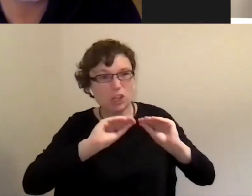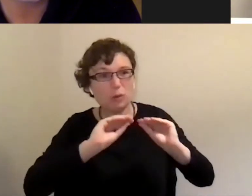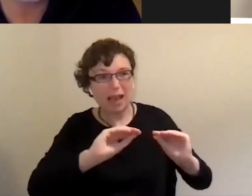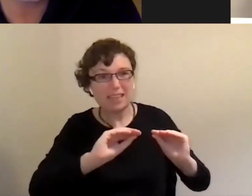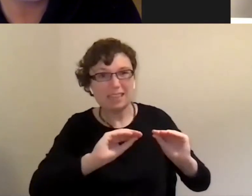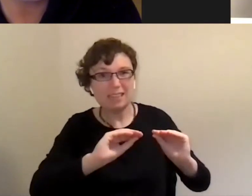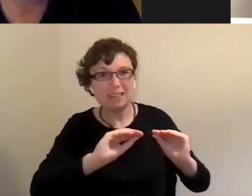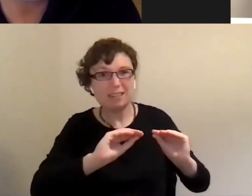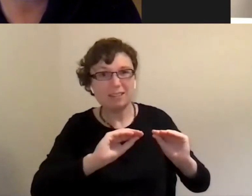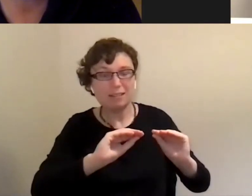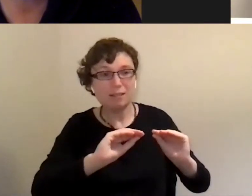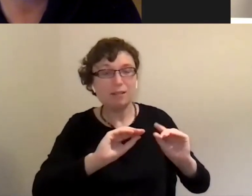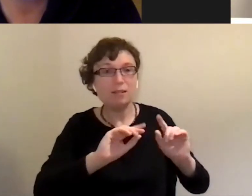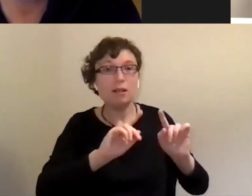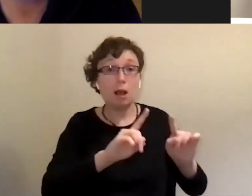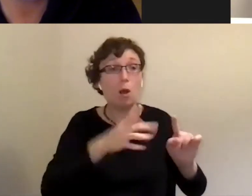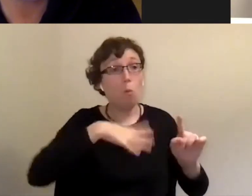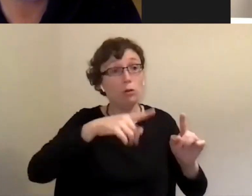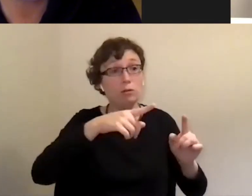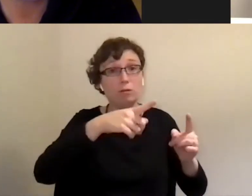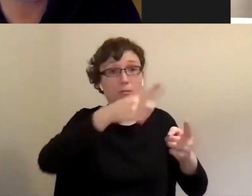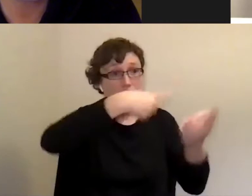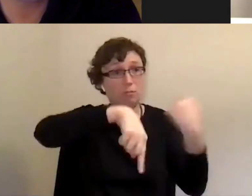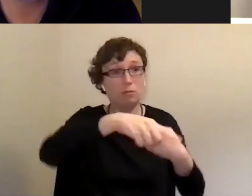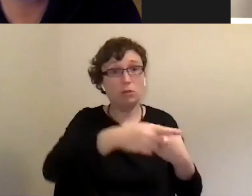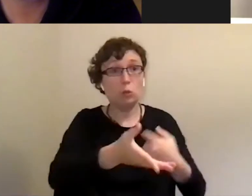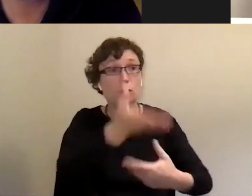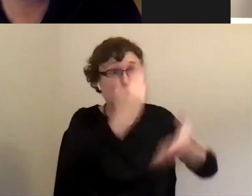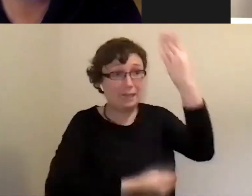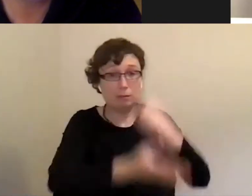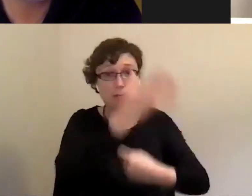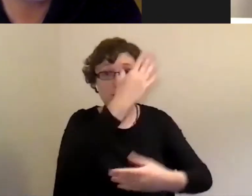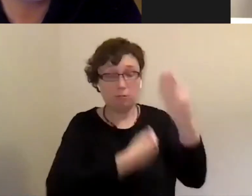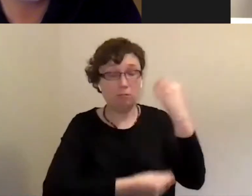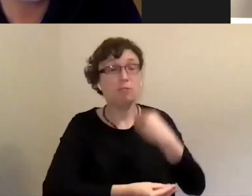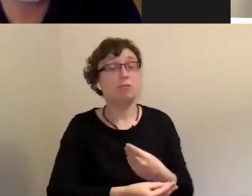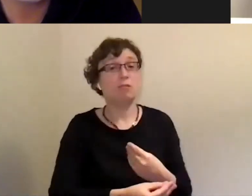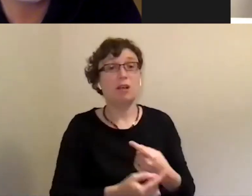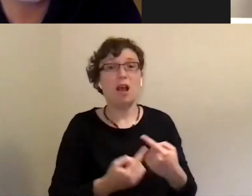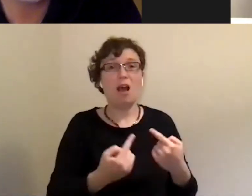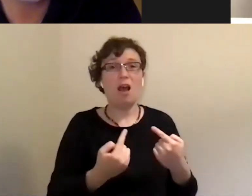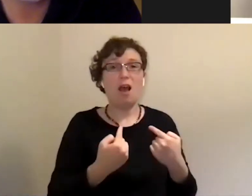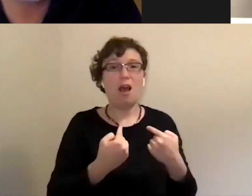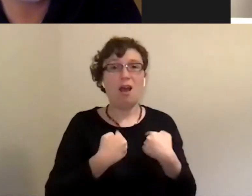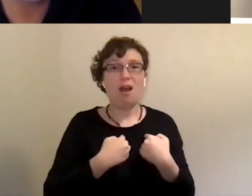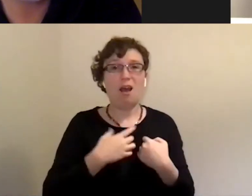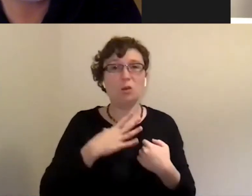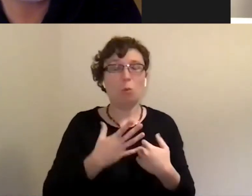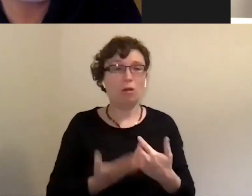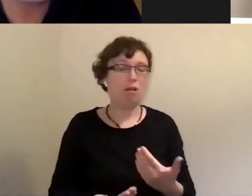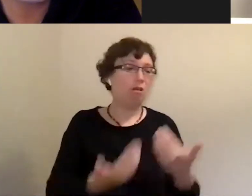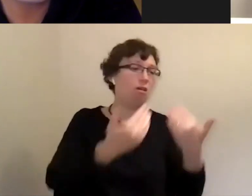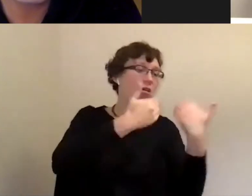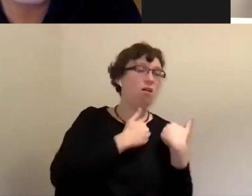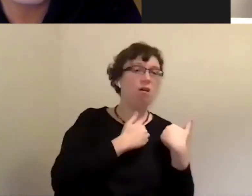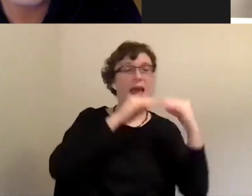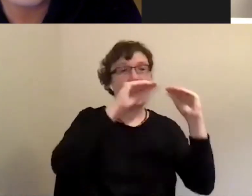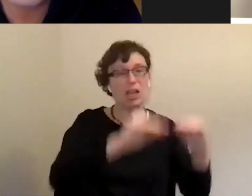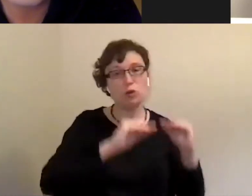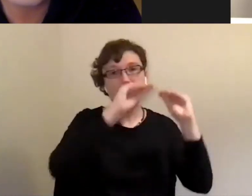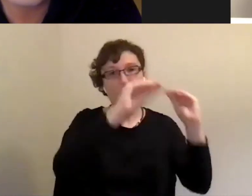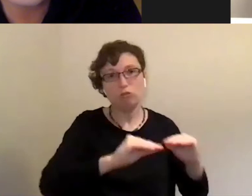although we want you to listen to our experiences and learn about the injustices we face in our lives, when you learn